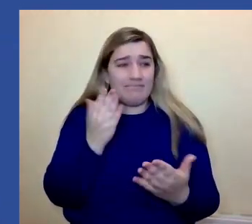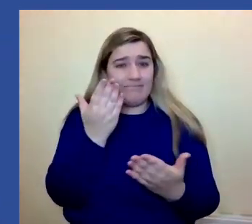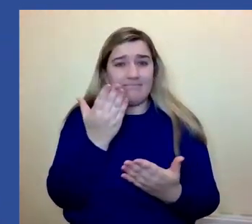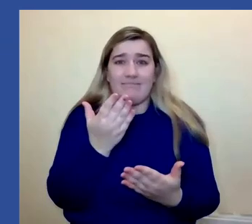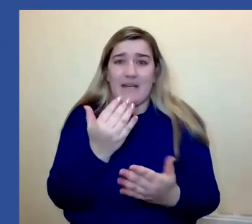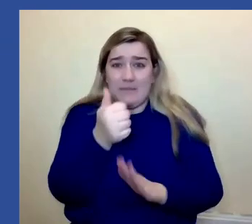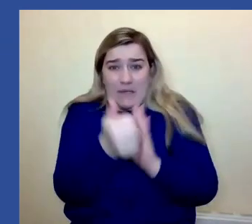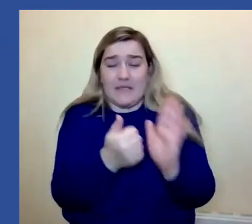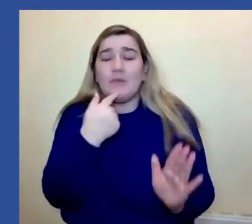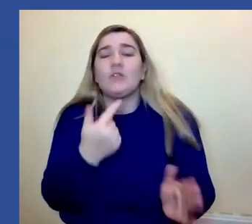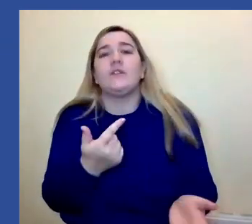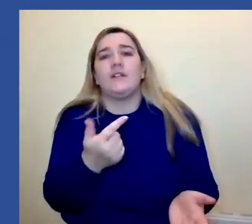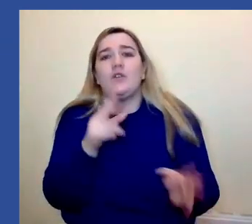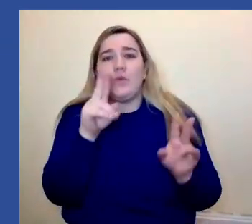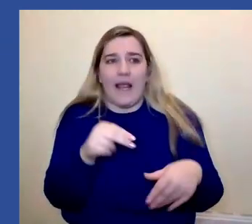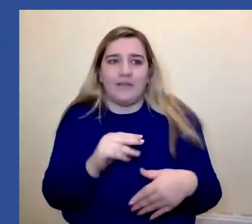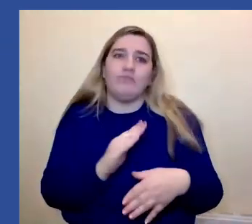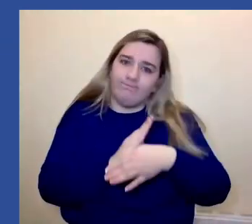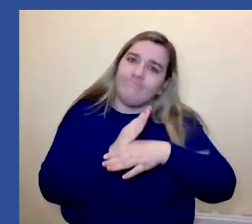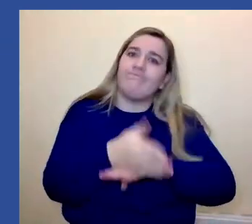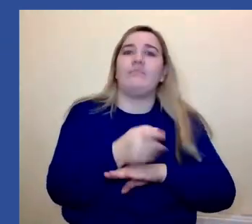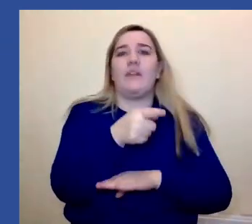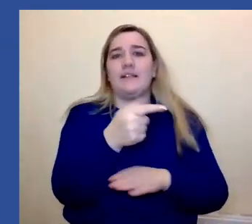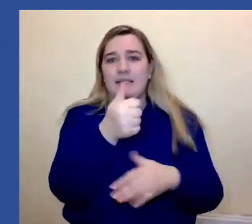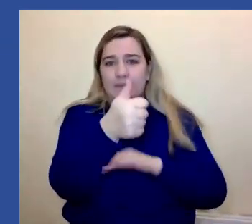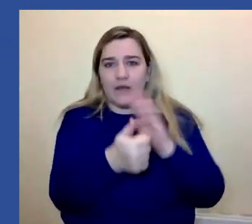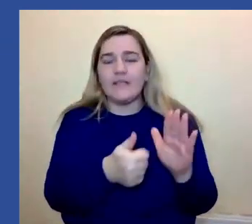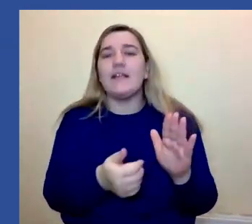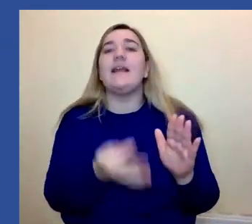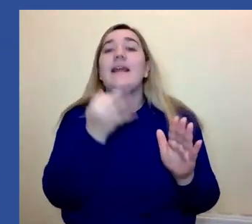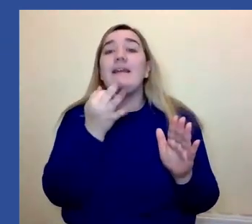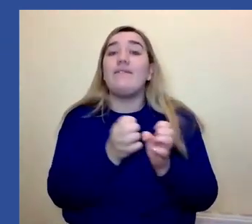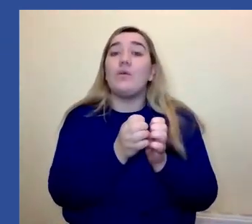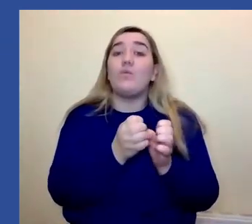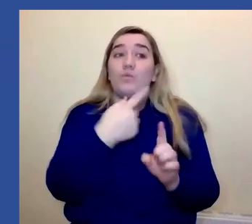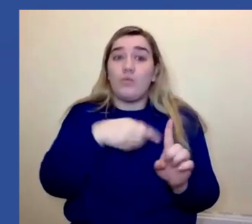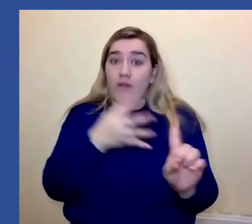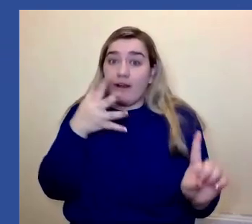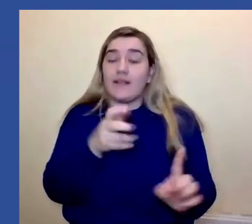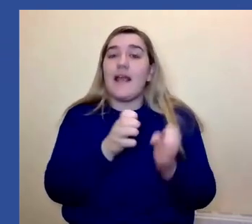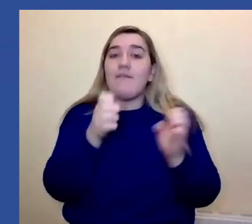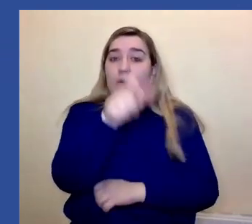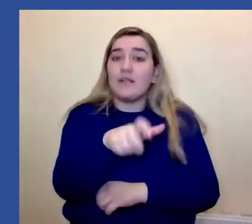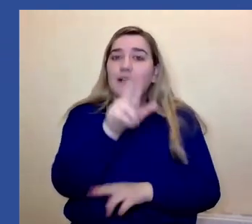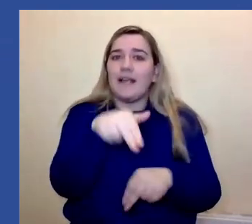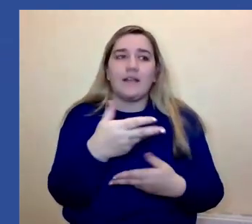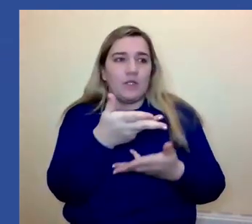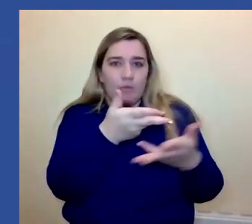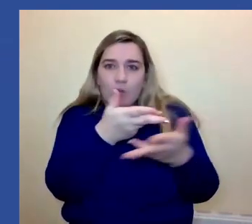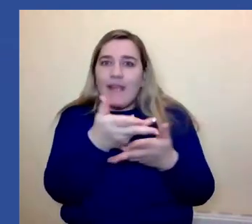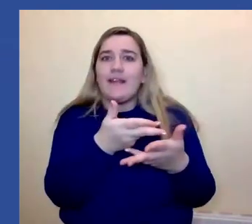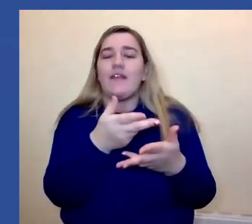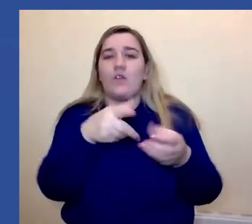can be overcome if we all recognise that every single person can communicate their will and preference in their own way